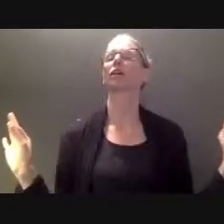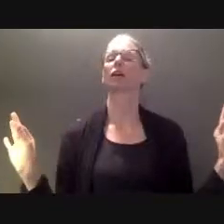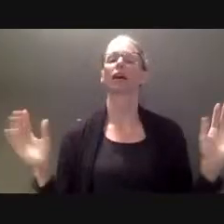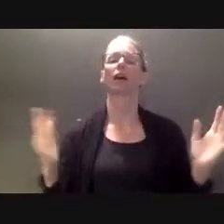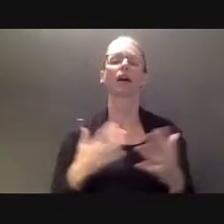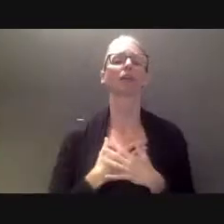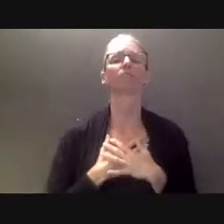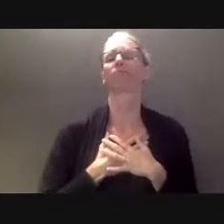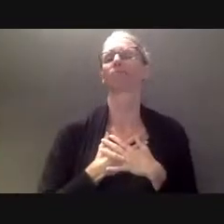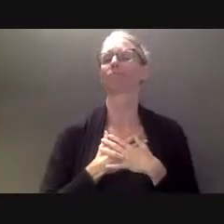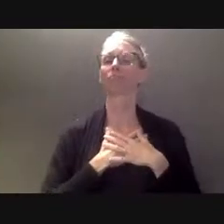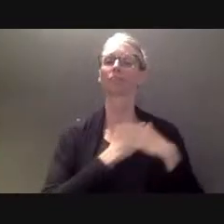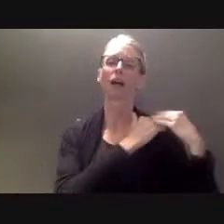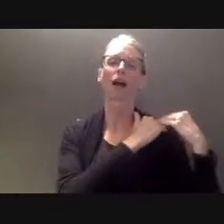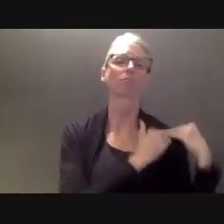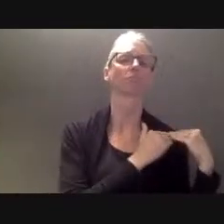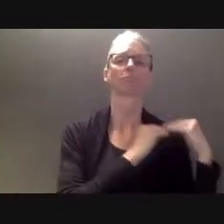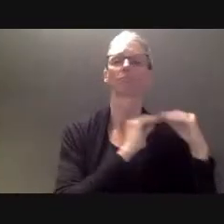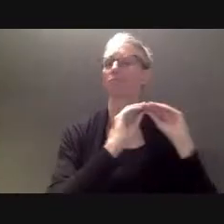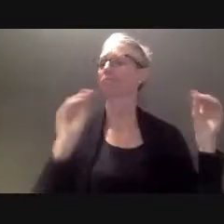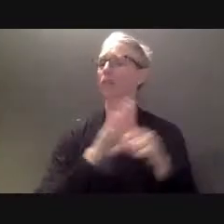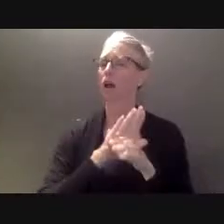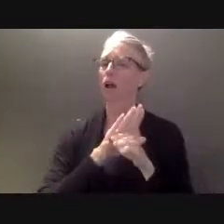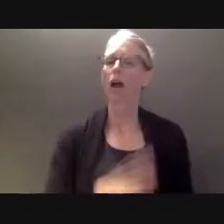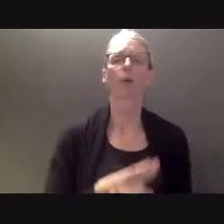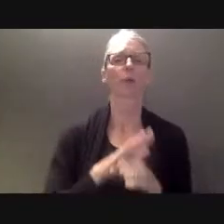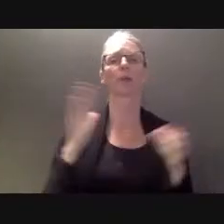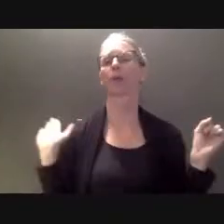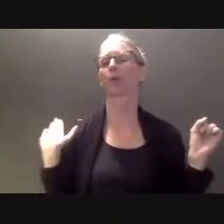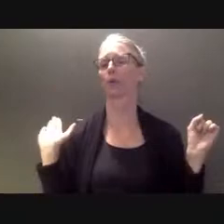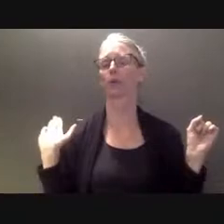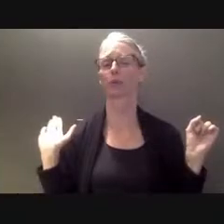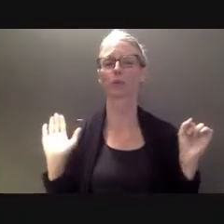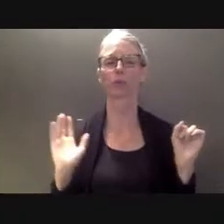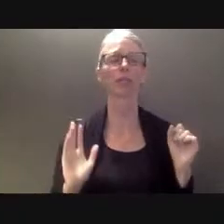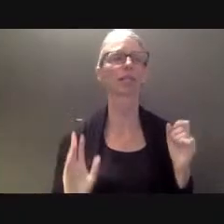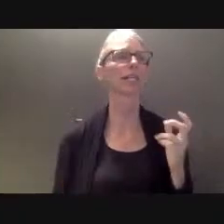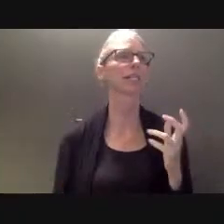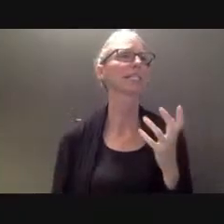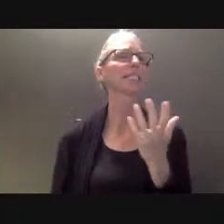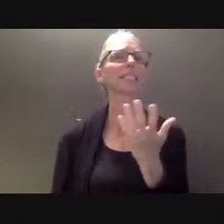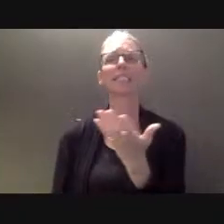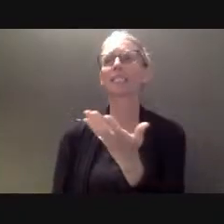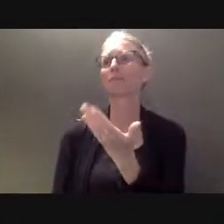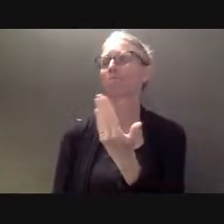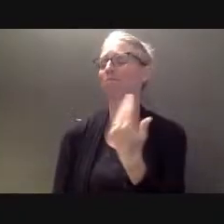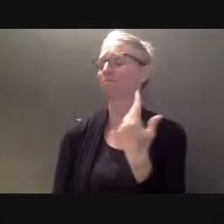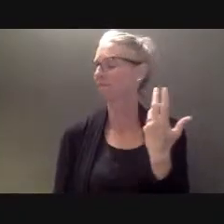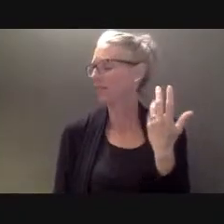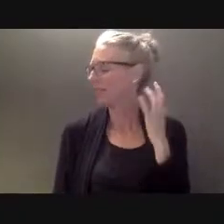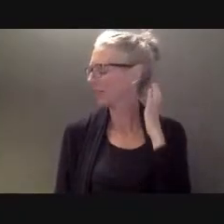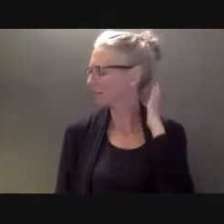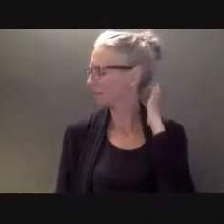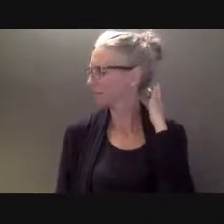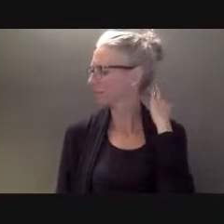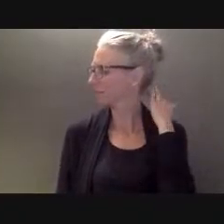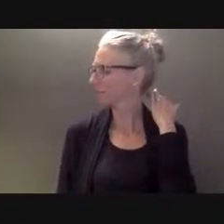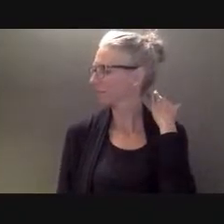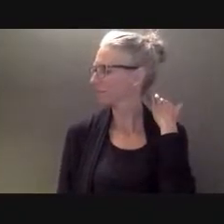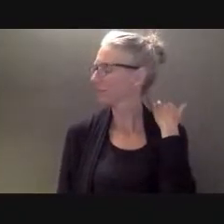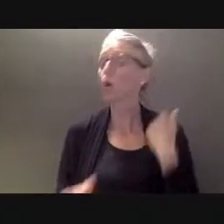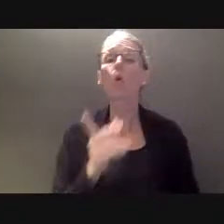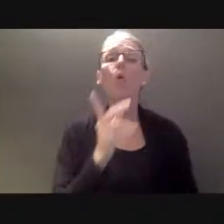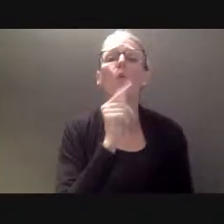can I articulate this so it doesn't sound like I'm trying to pull out too much emotion, but I'm really just curious for folks that don't live